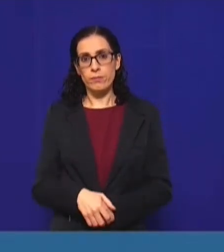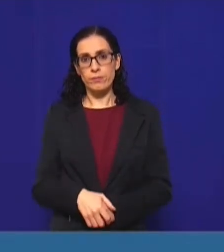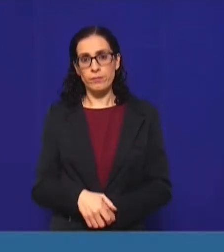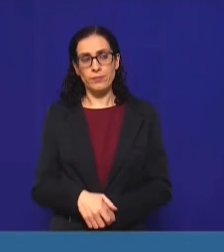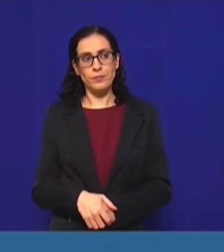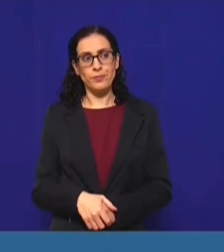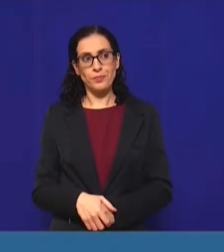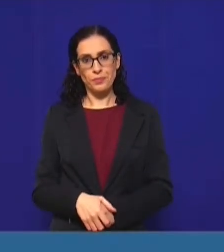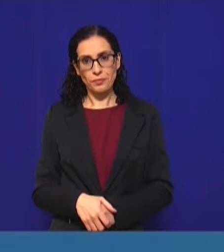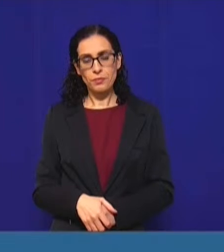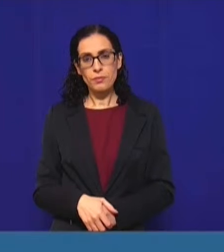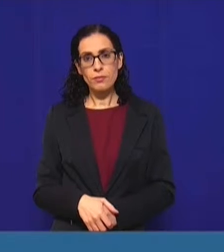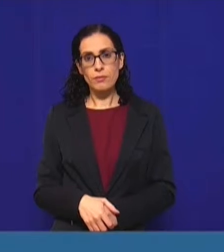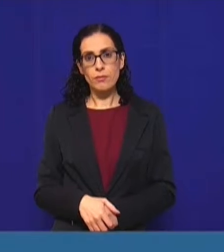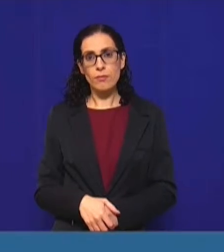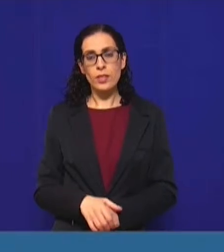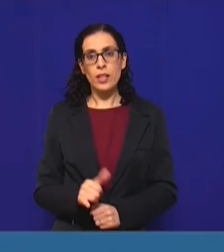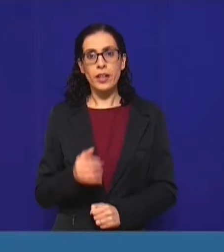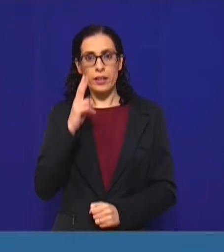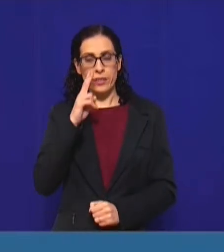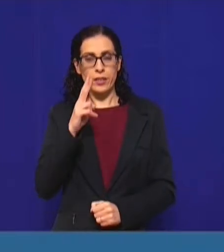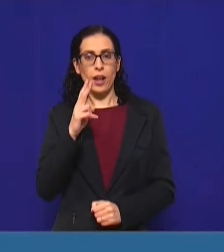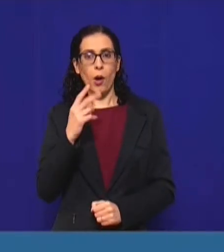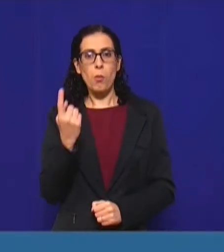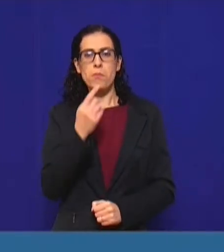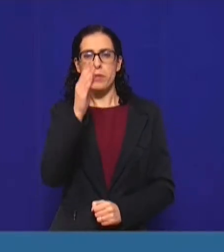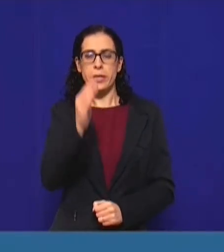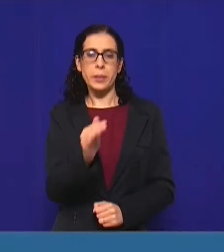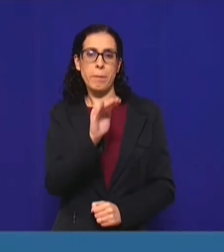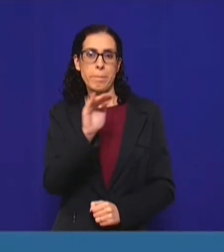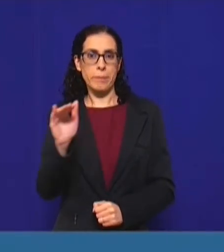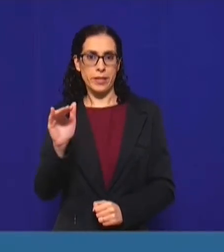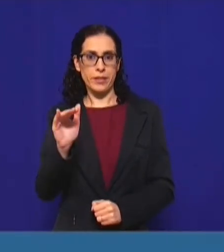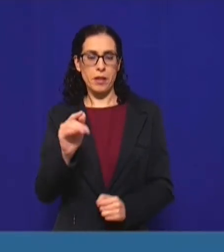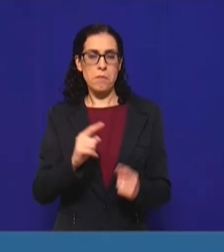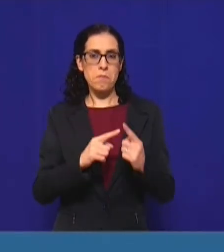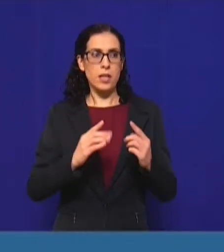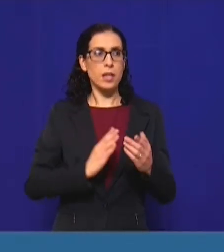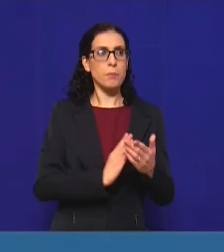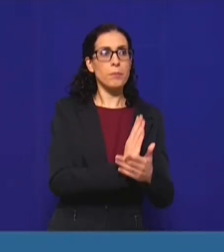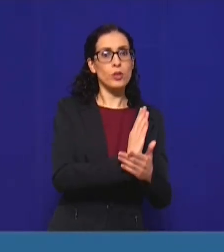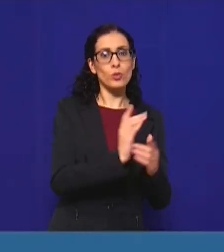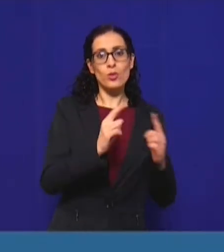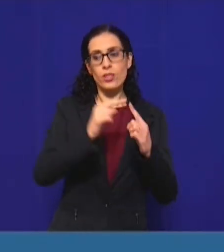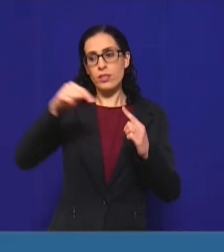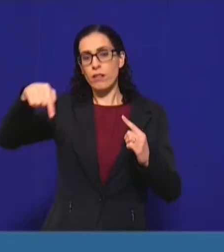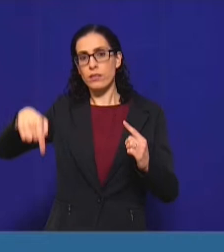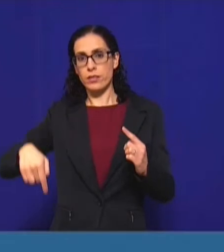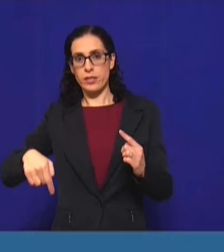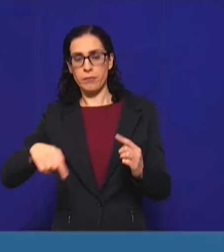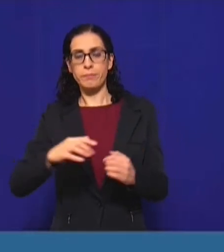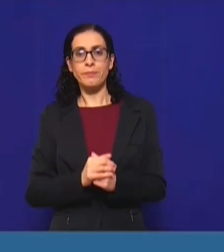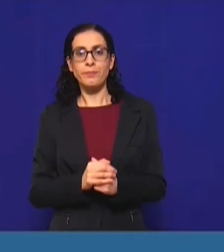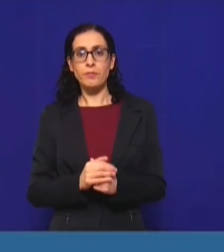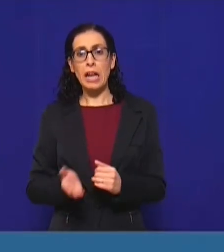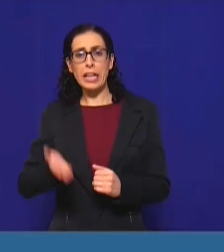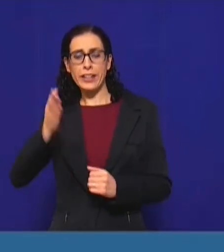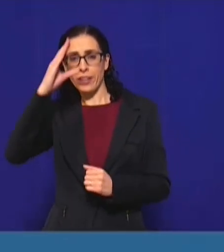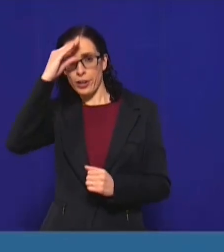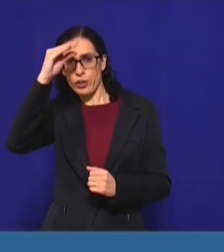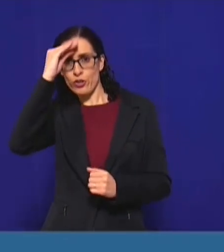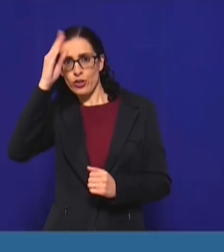U l-mortalità jekk inħarsu mill-etajiet li kellna sa mill-bidu tal-pandemija l-maġġor parti kienu iktar fl-irġiel u